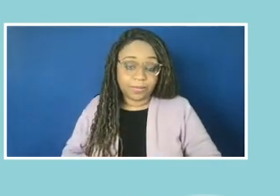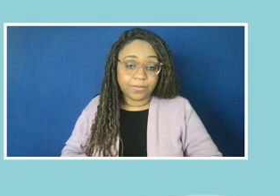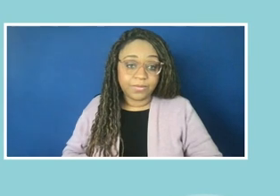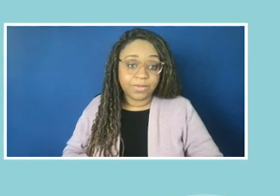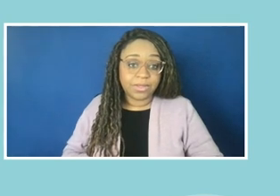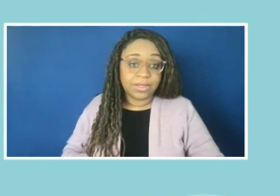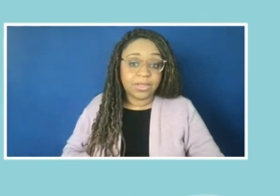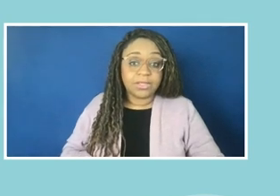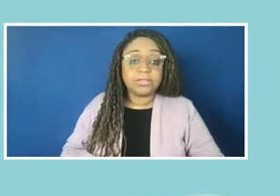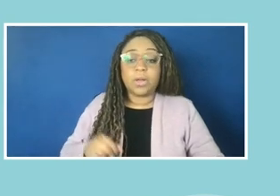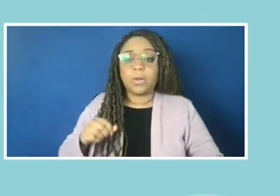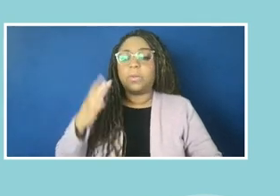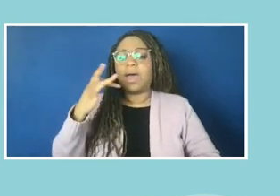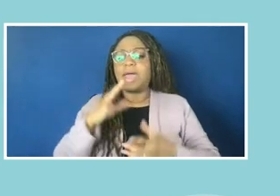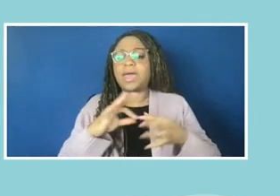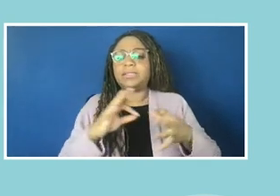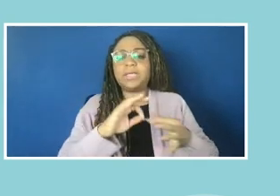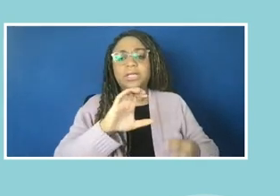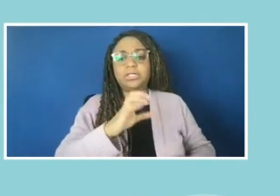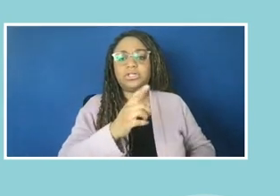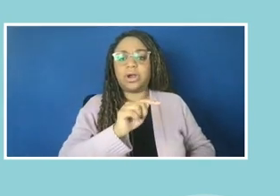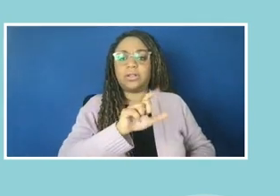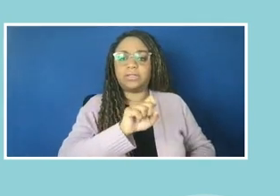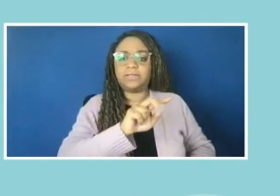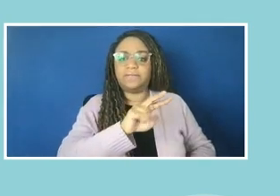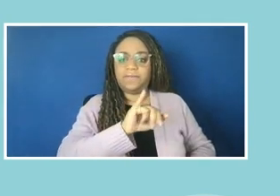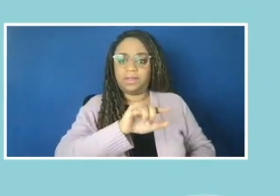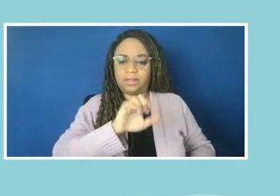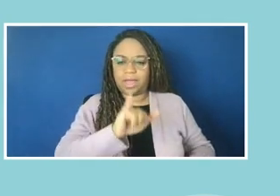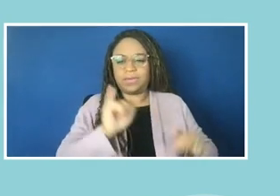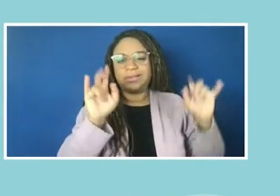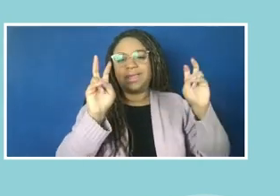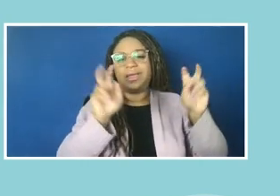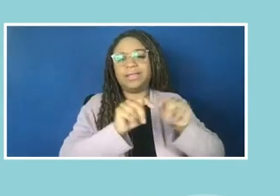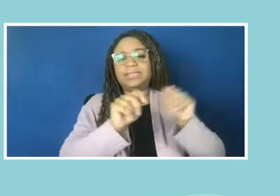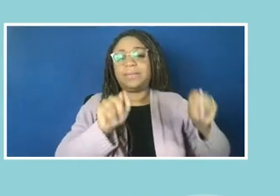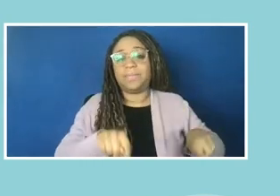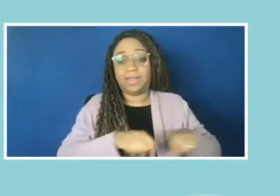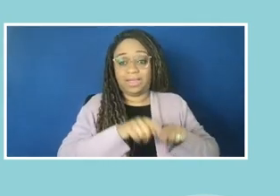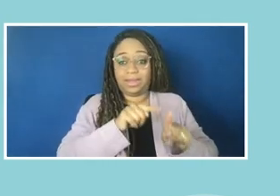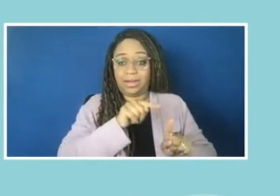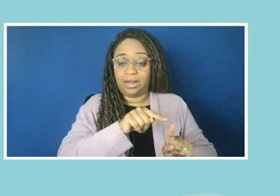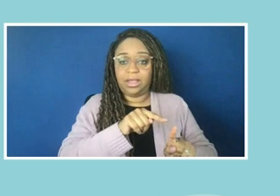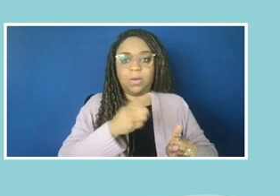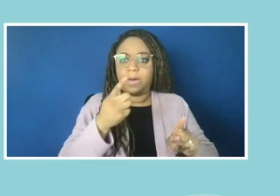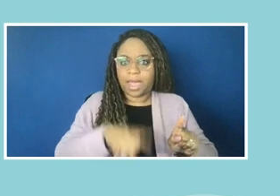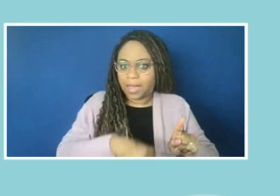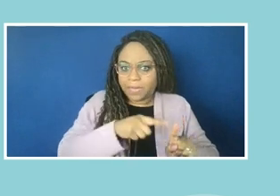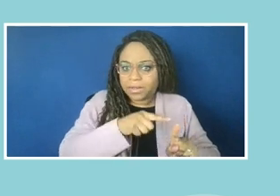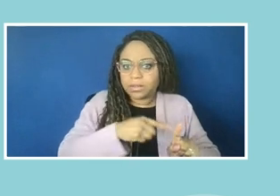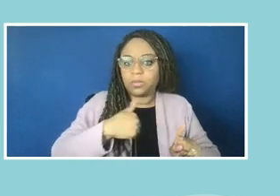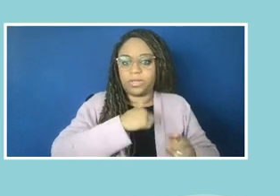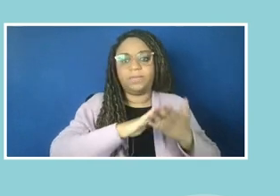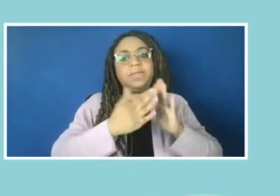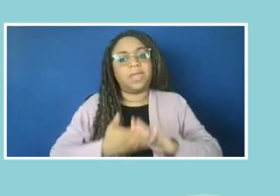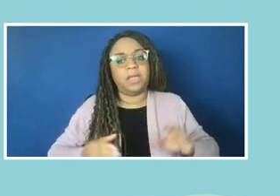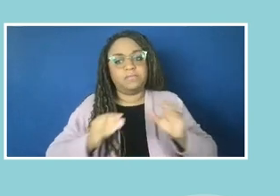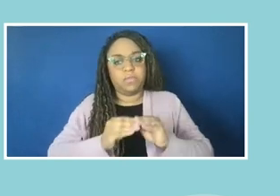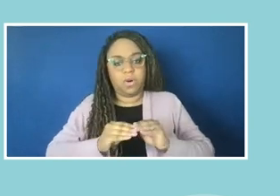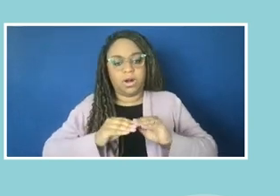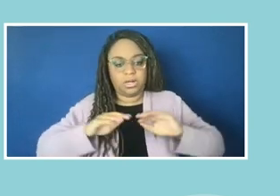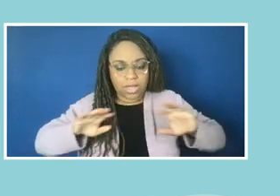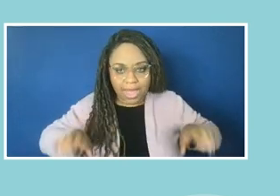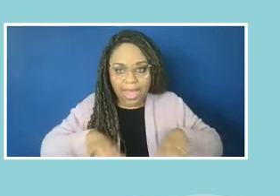was the temple, because what happened after Charlottesville? We got proactive against that white supremacist element. We started really